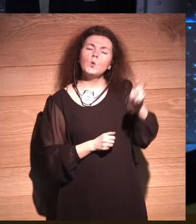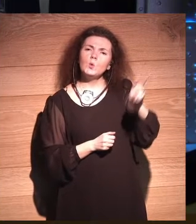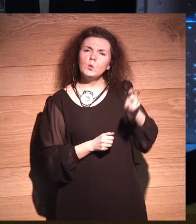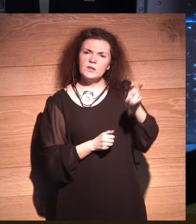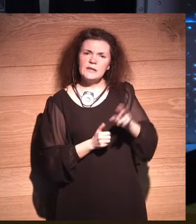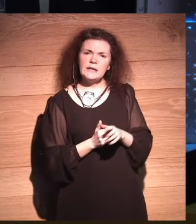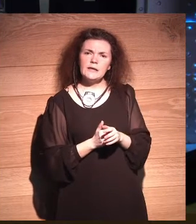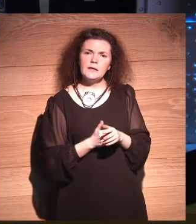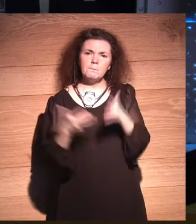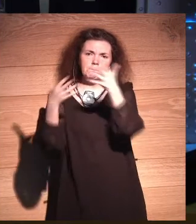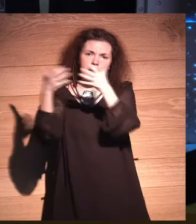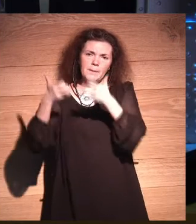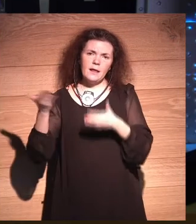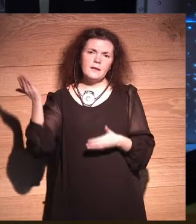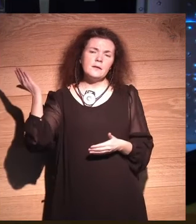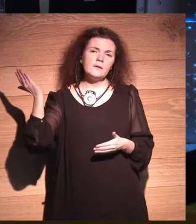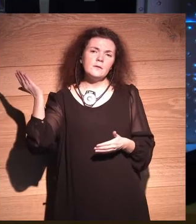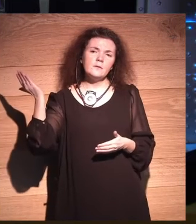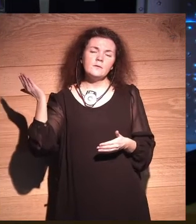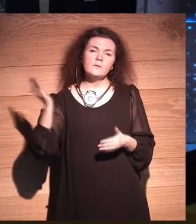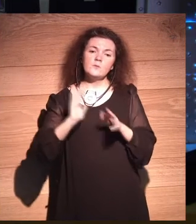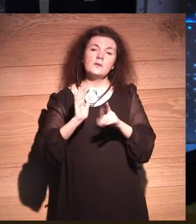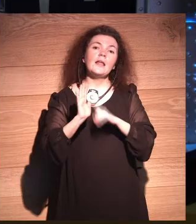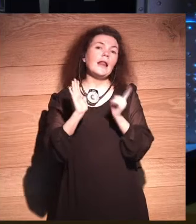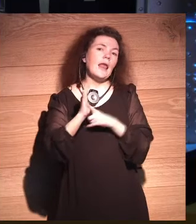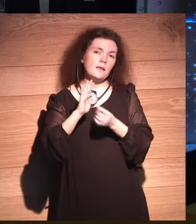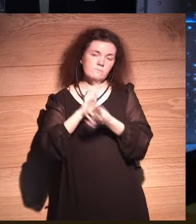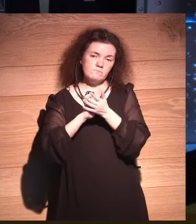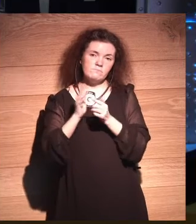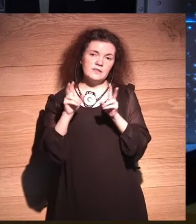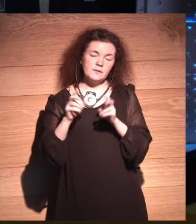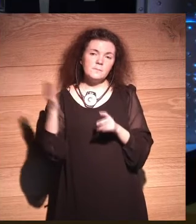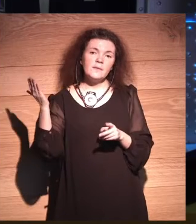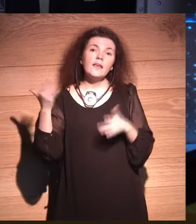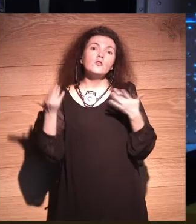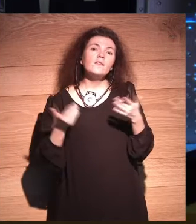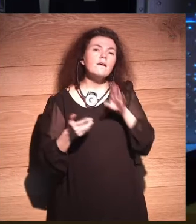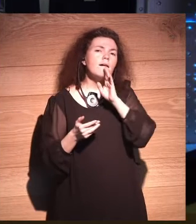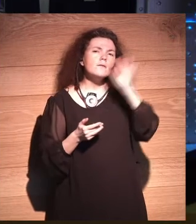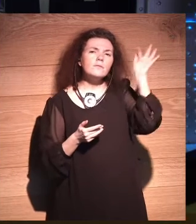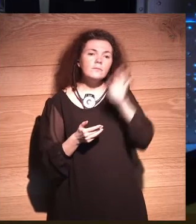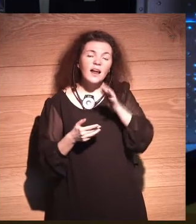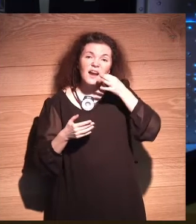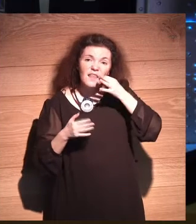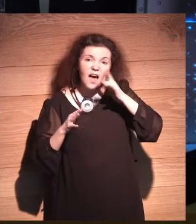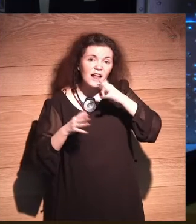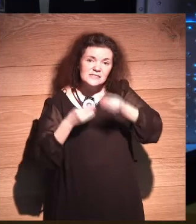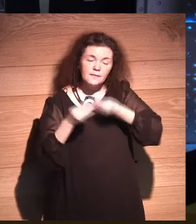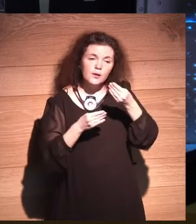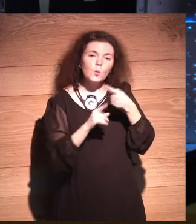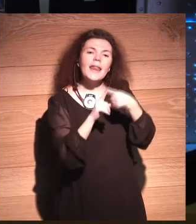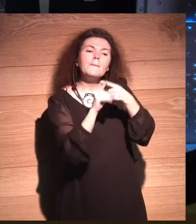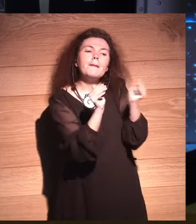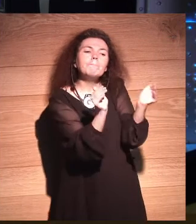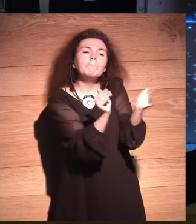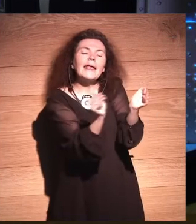City. There are 1,500 places that have begun the practice at the smallest level to actually let people decide where to put a